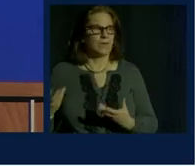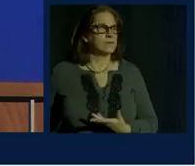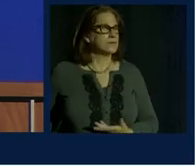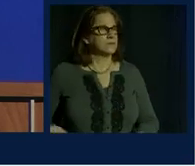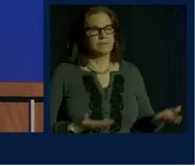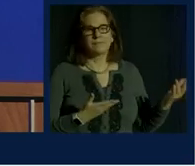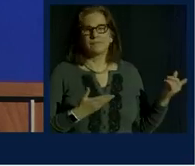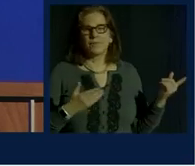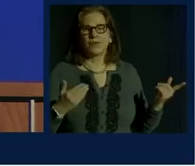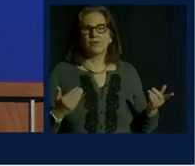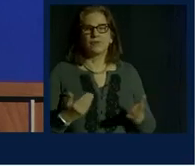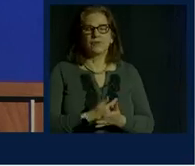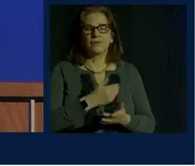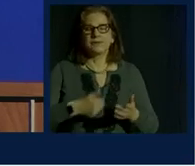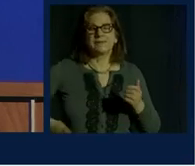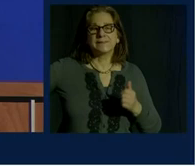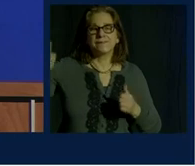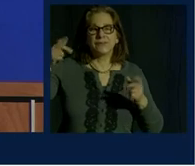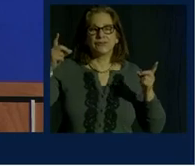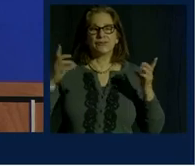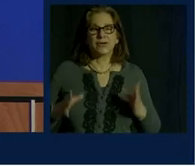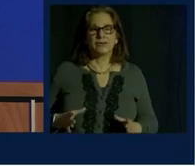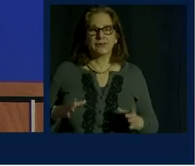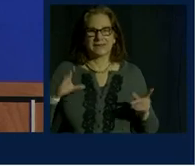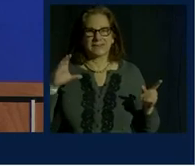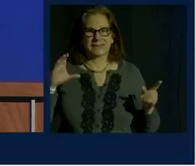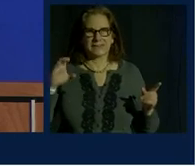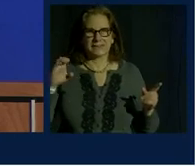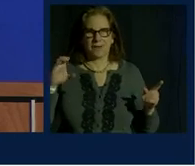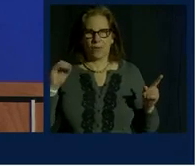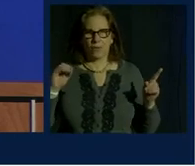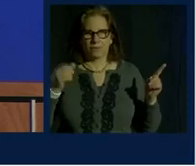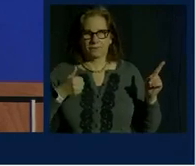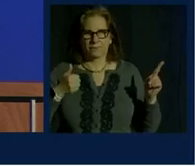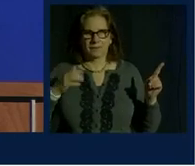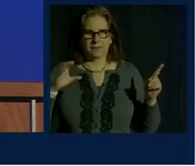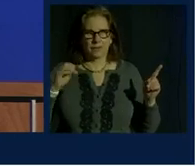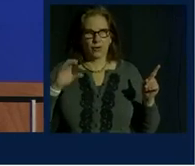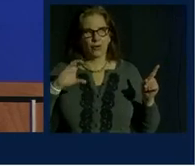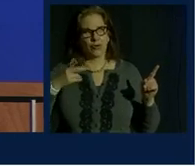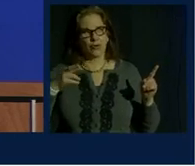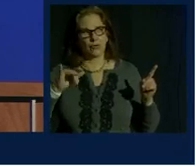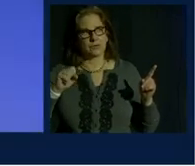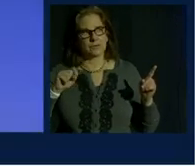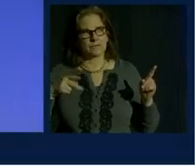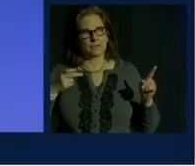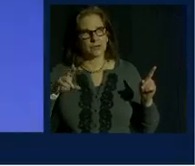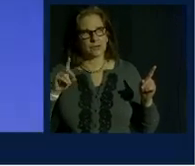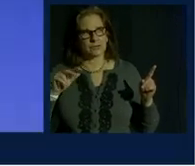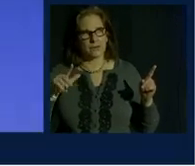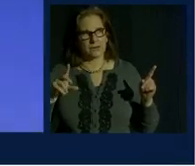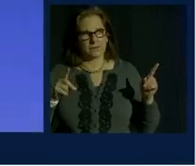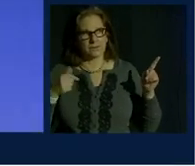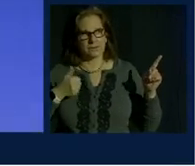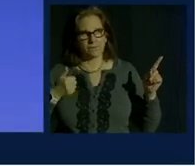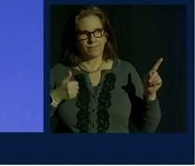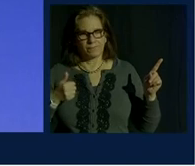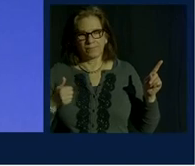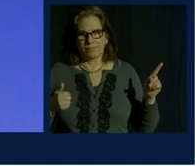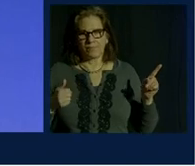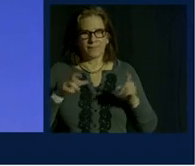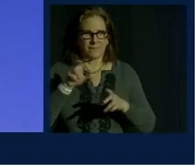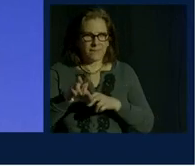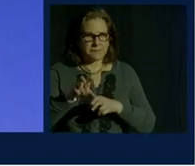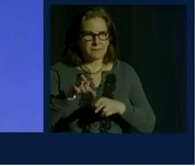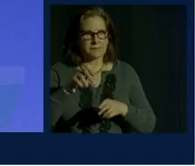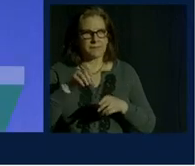Executive Director and CEO of the DC Housing Finance Agency, Christopher Donald. Christopher. Thank you, Polly. Good morning. My